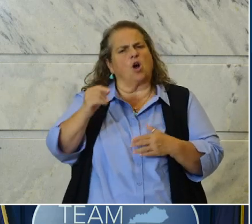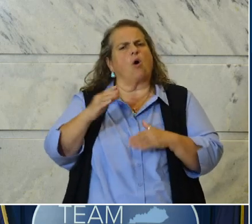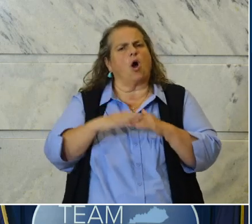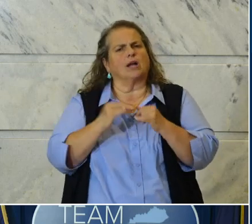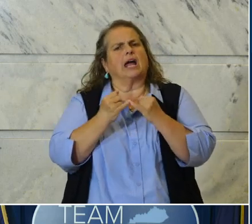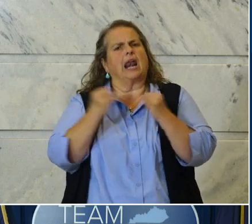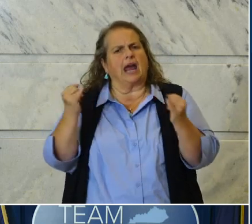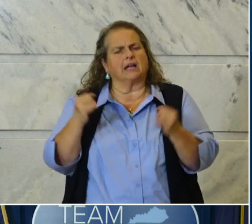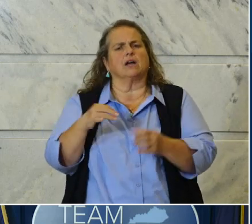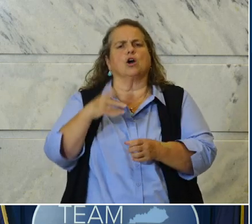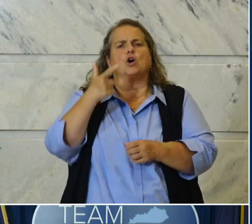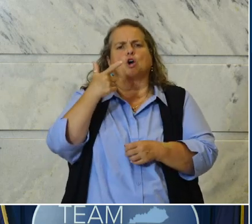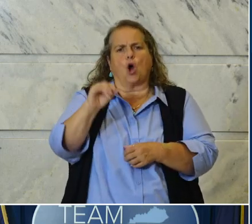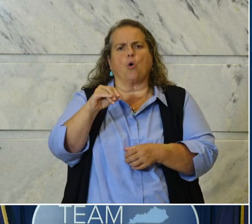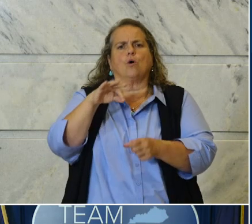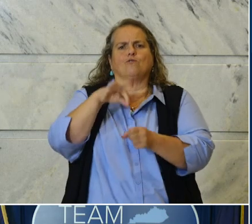to